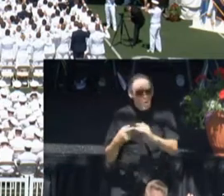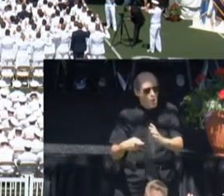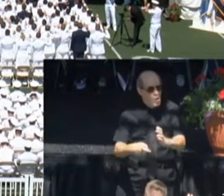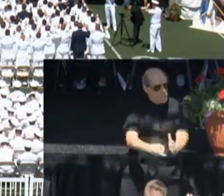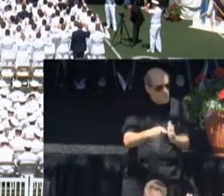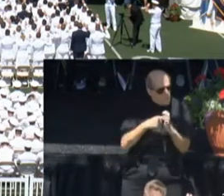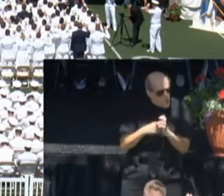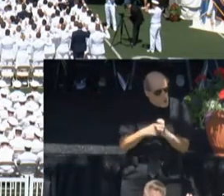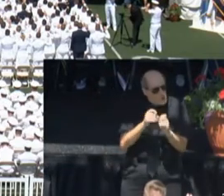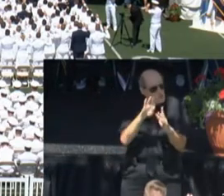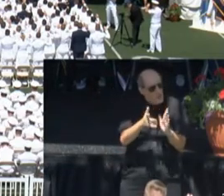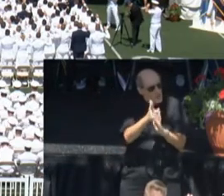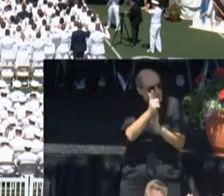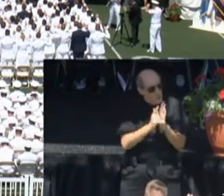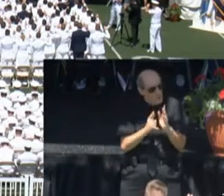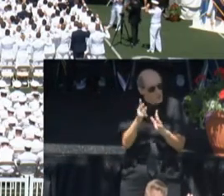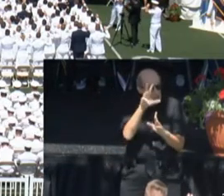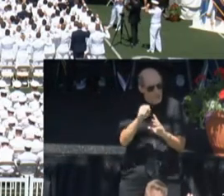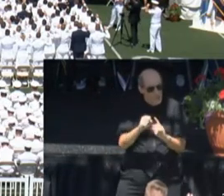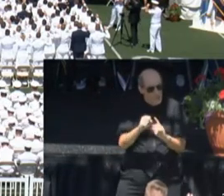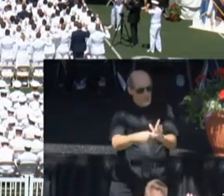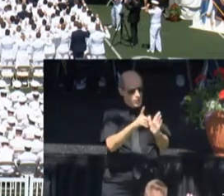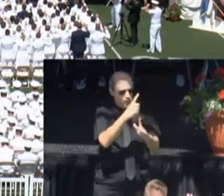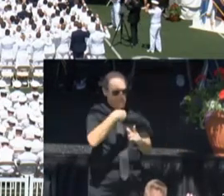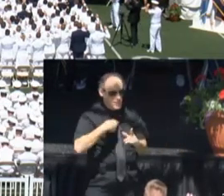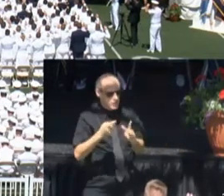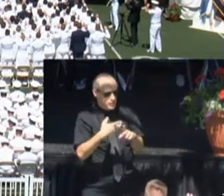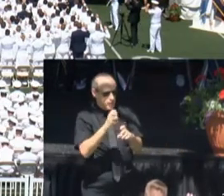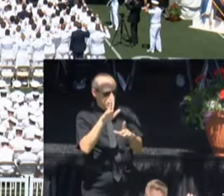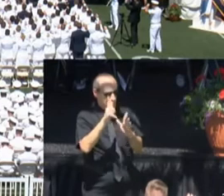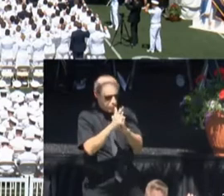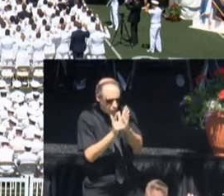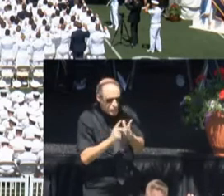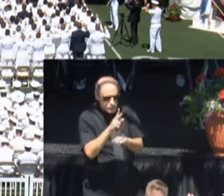Required of me by the laws of the United States.